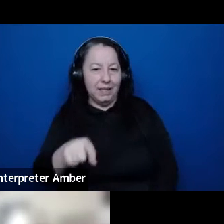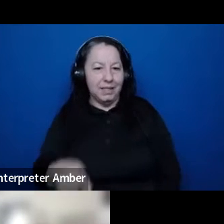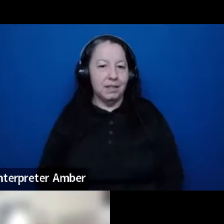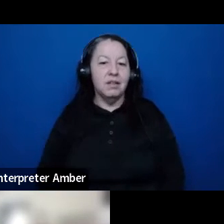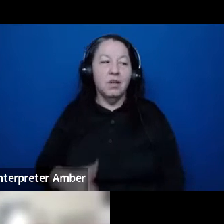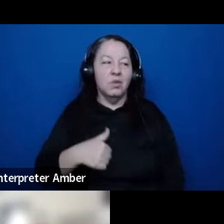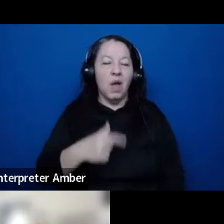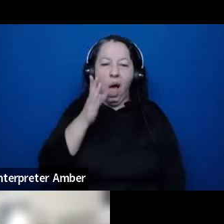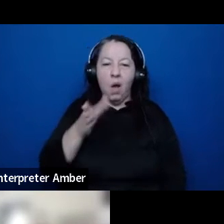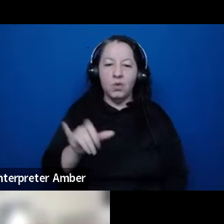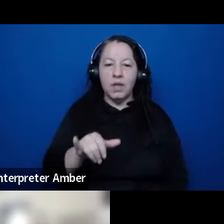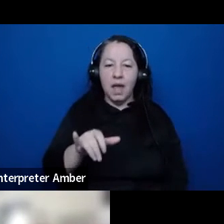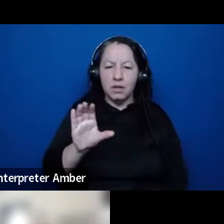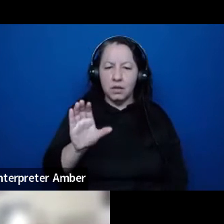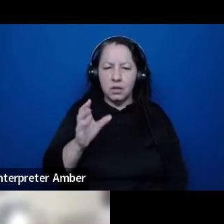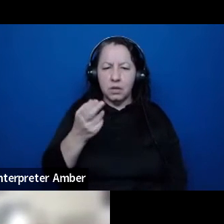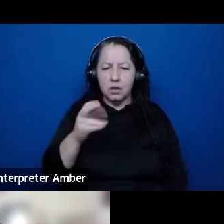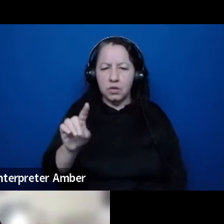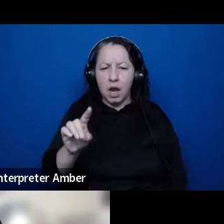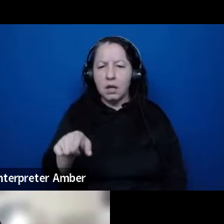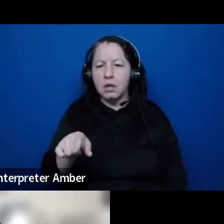I think there's a question in the chat.